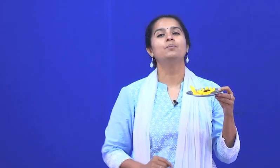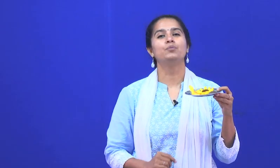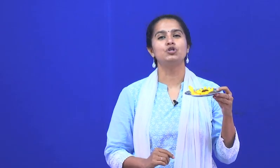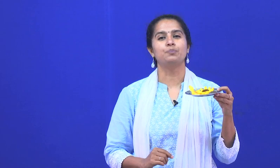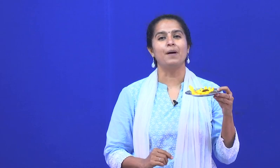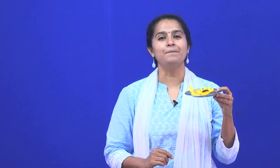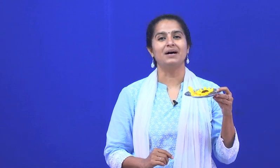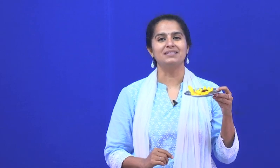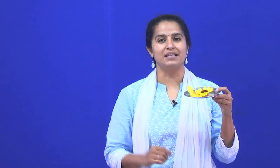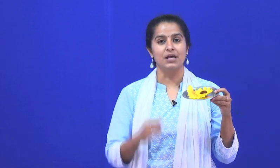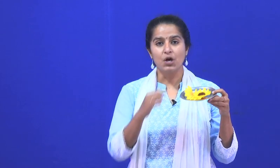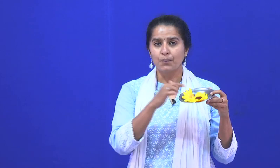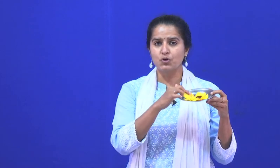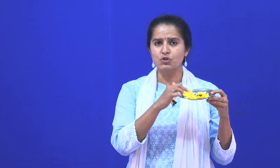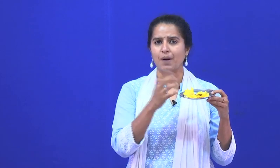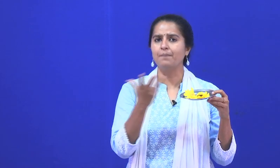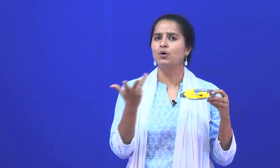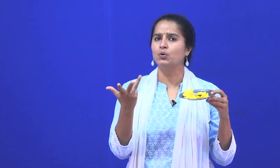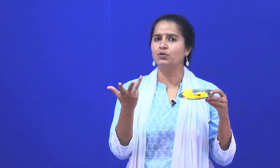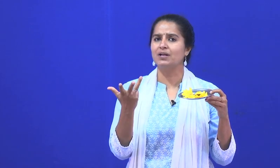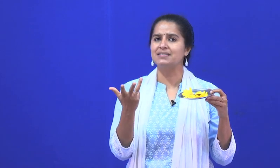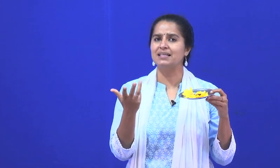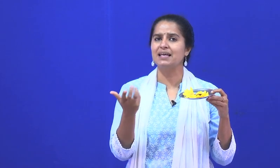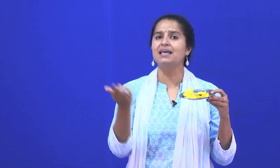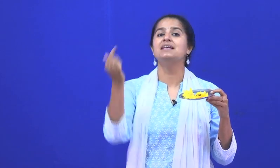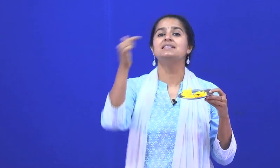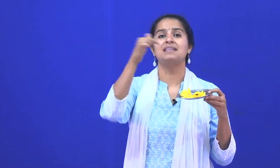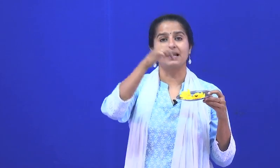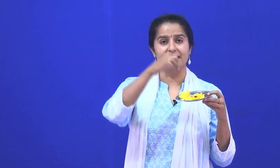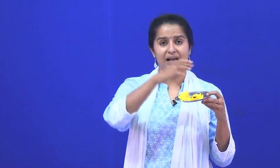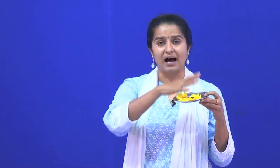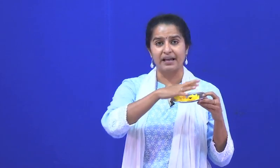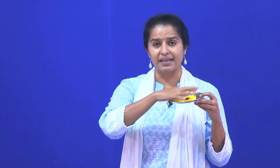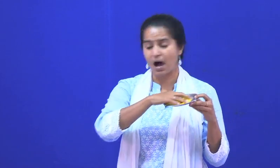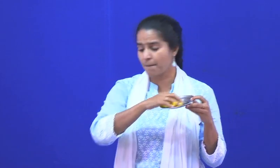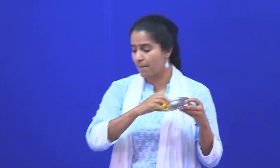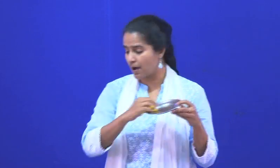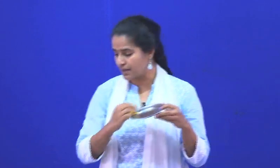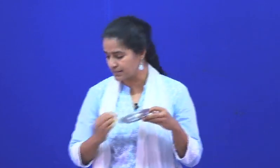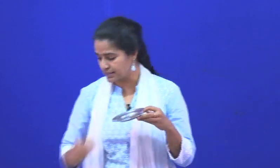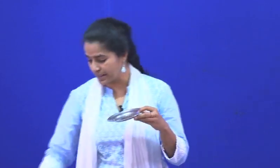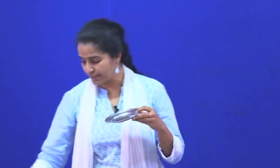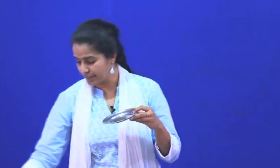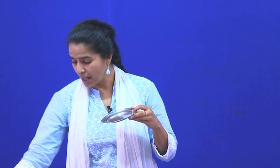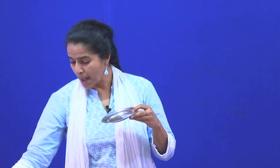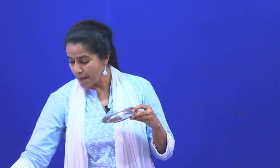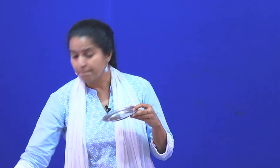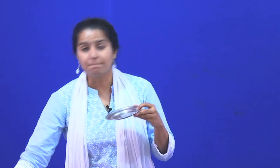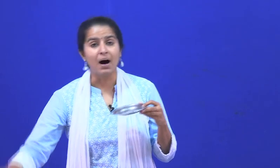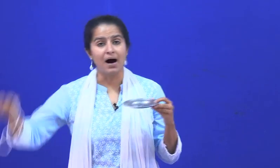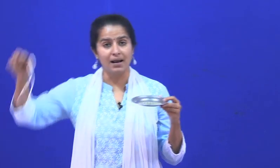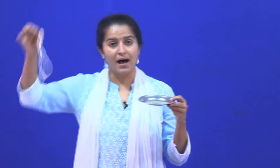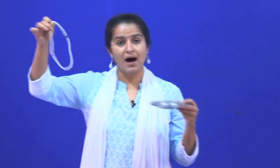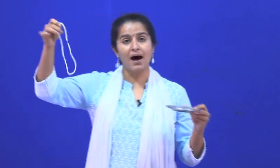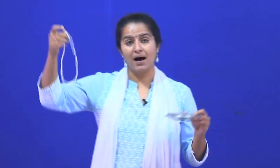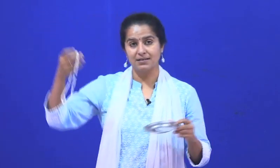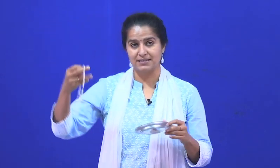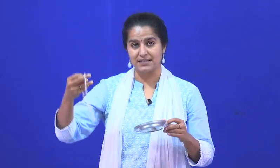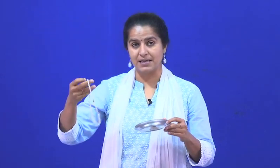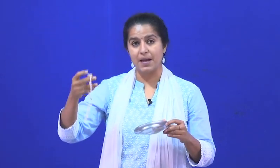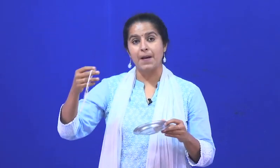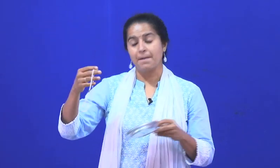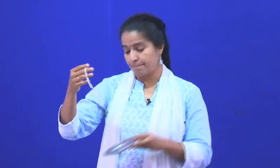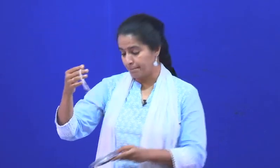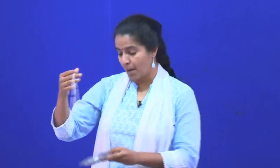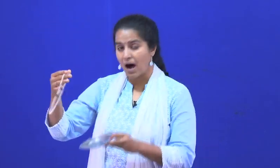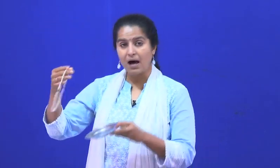sthalikayam pushpam asti. Pushpam kutra asti? Sthalikayam asti. Mala